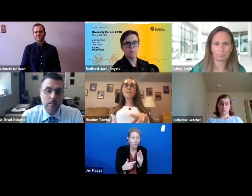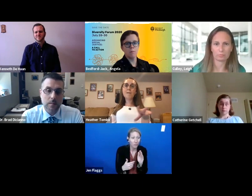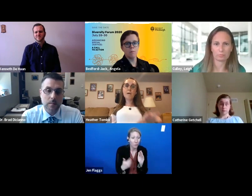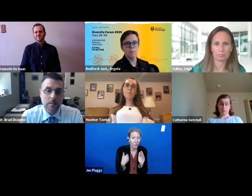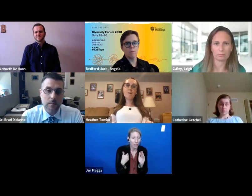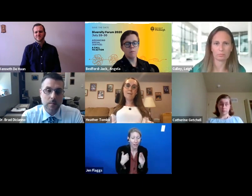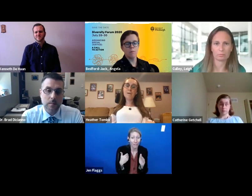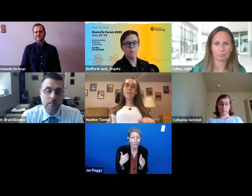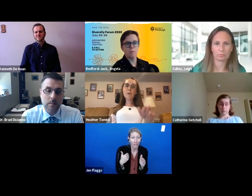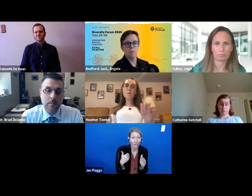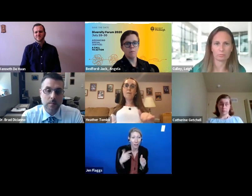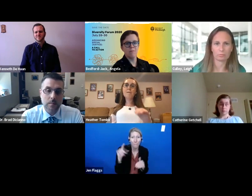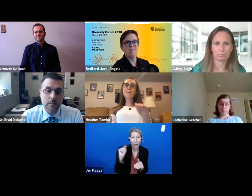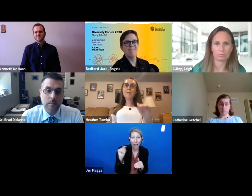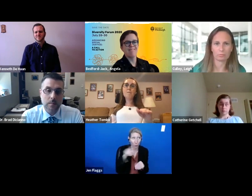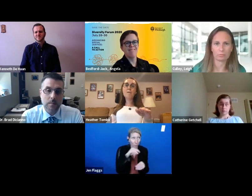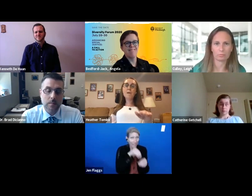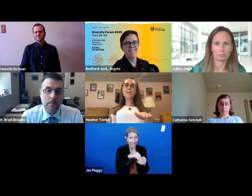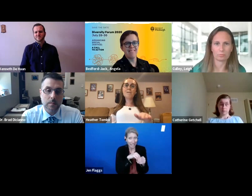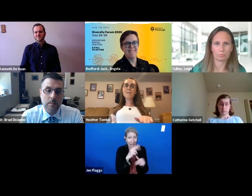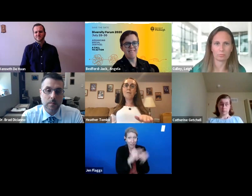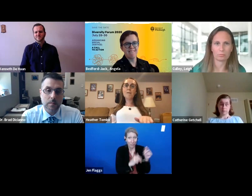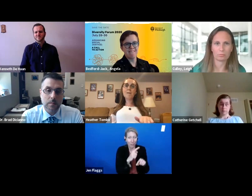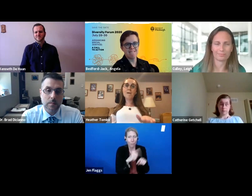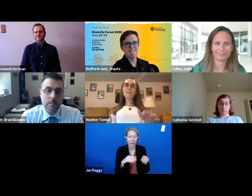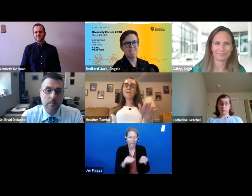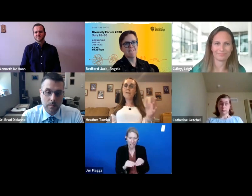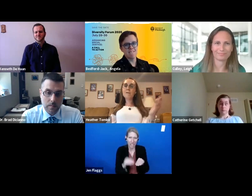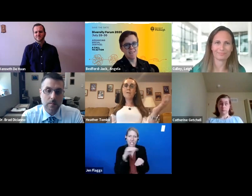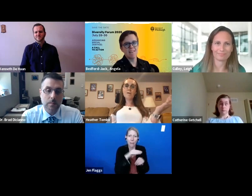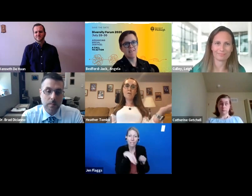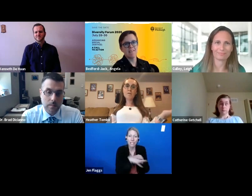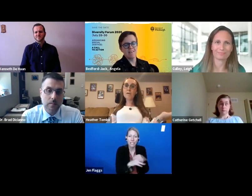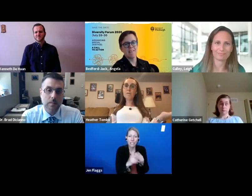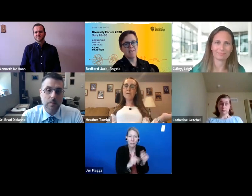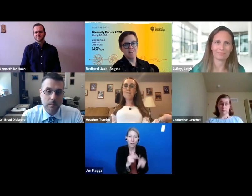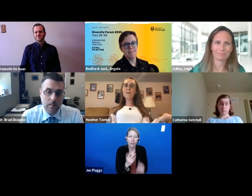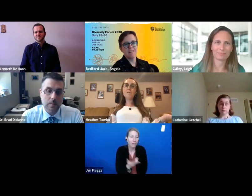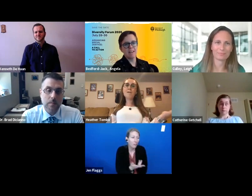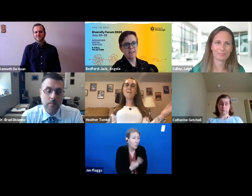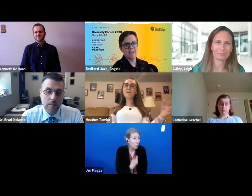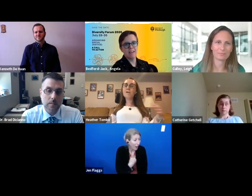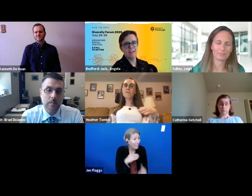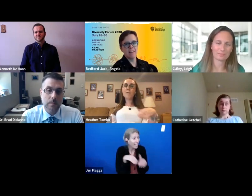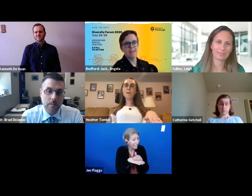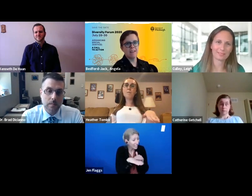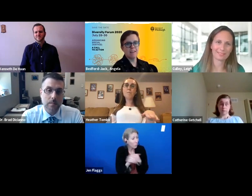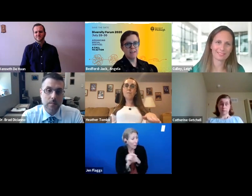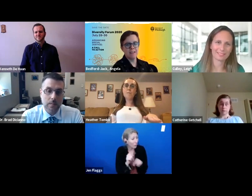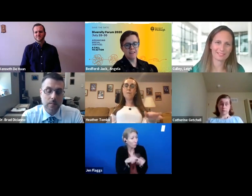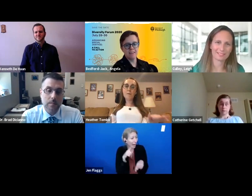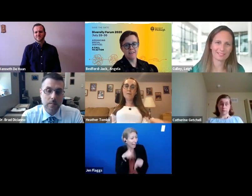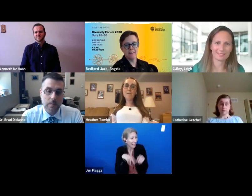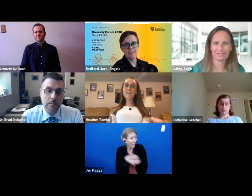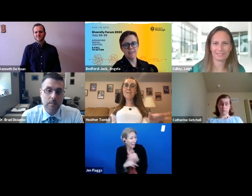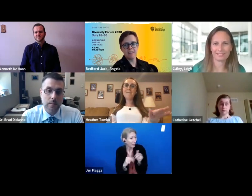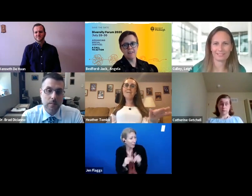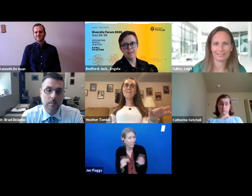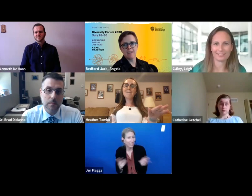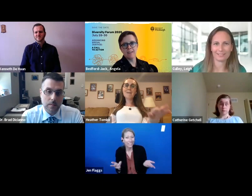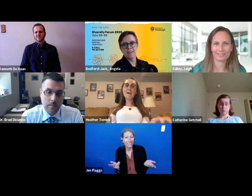bathroom inside the building, but a step to get into that building. Really well-intentioned, really